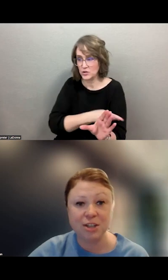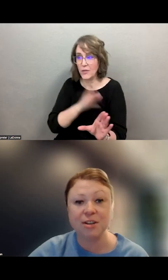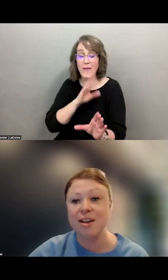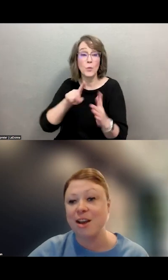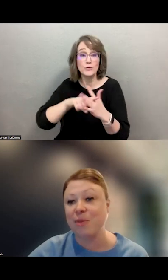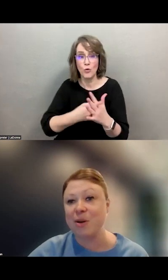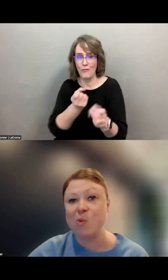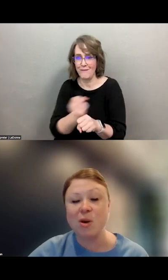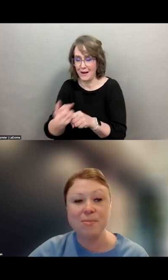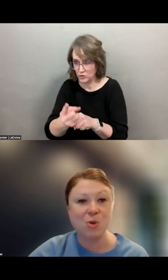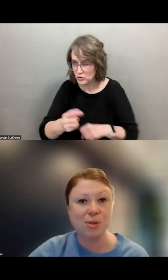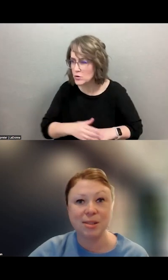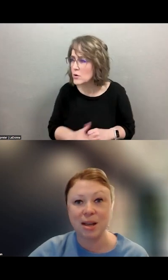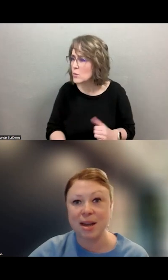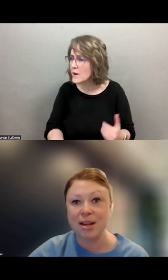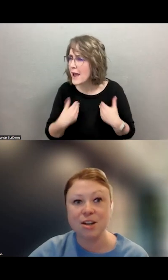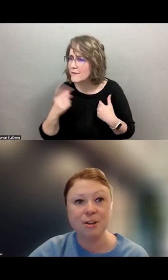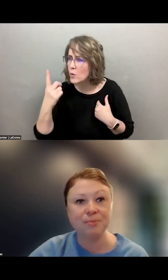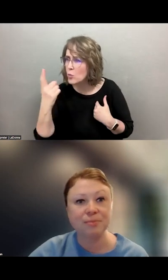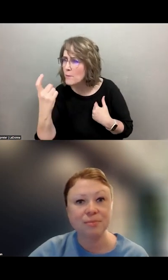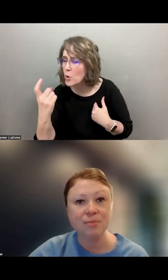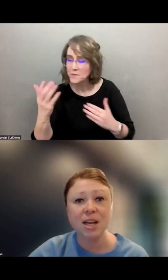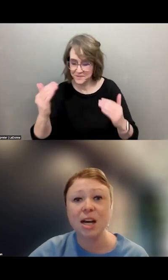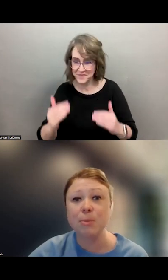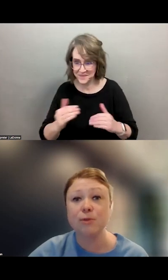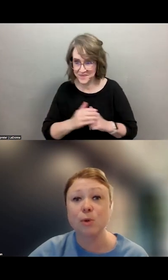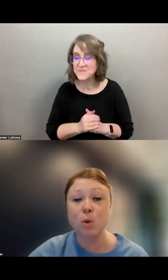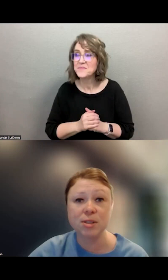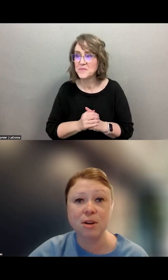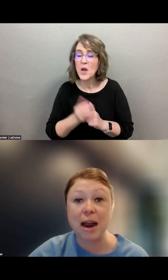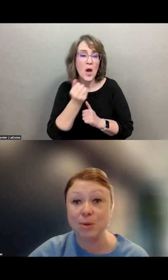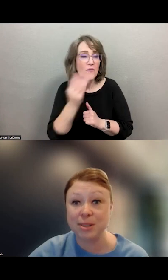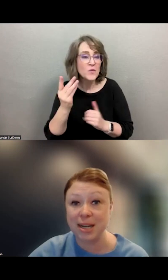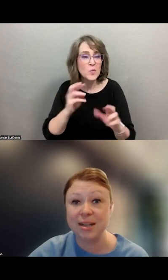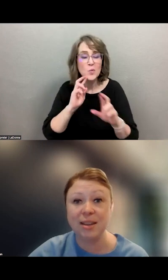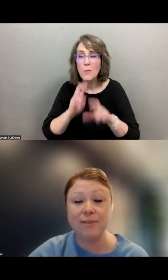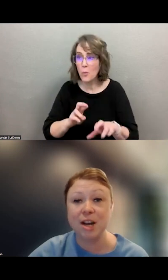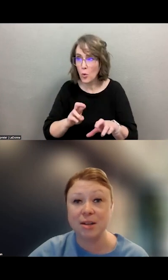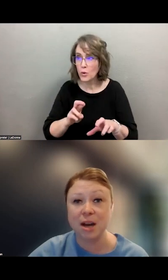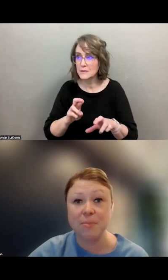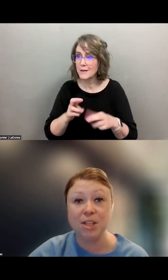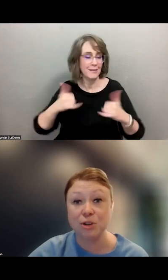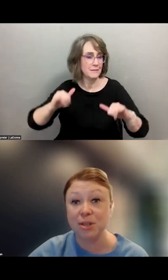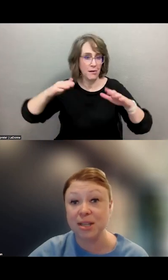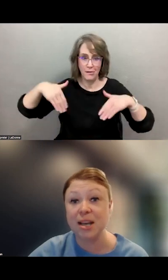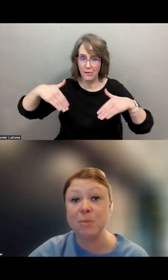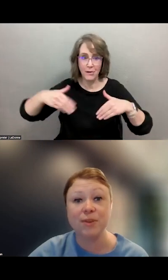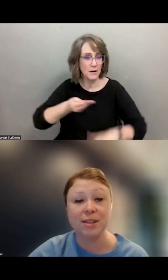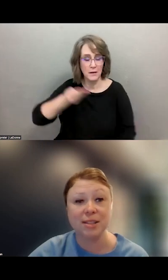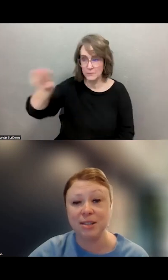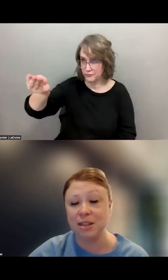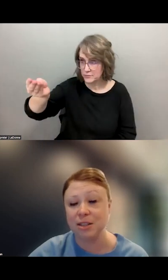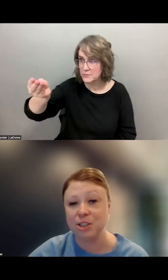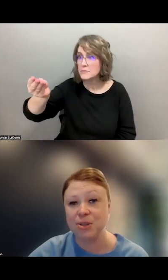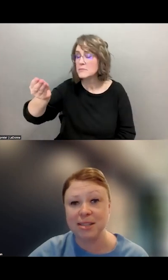next year. And we've got one more slide here. A couple of reports are outstanding. They have not been turned in yet, but we've